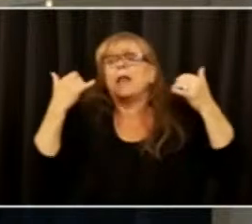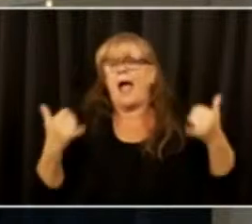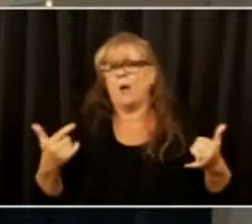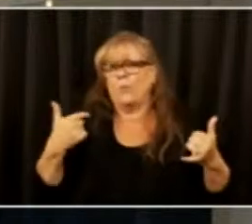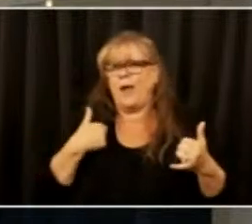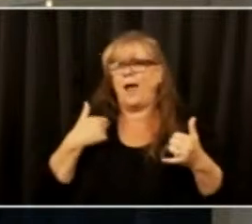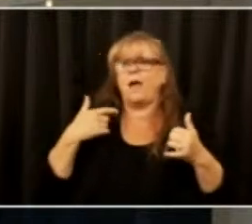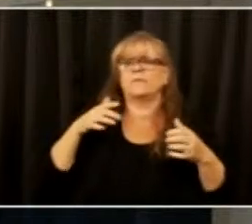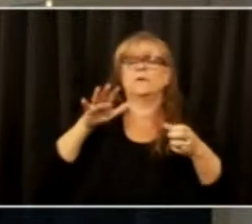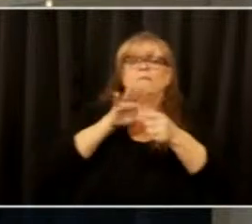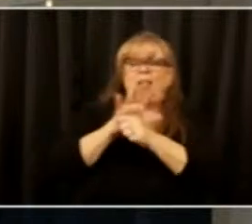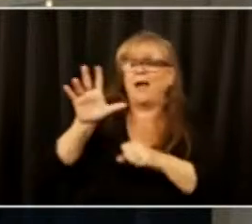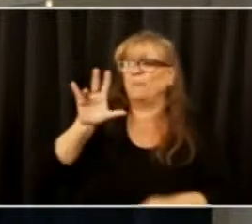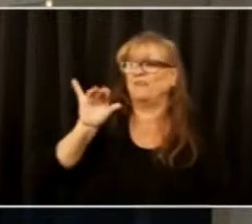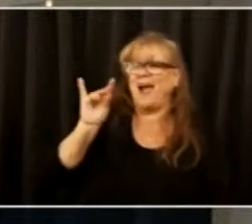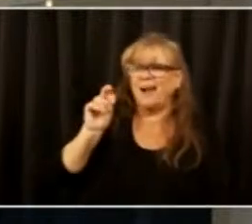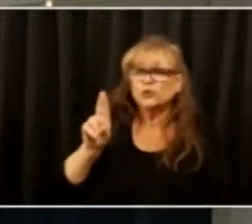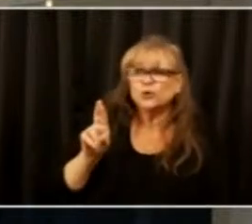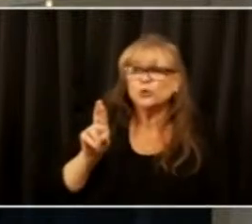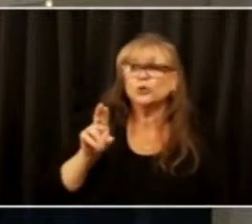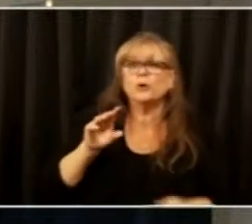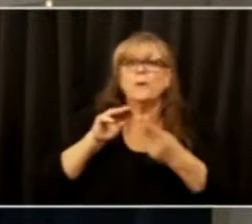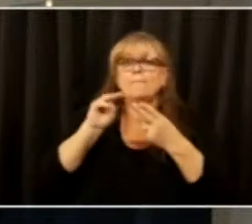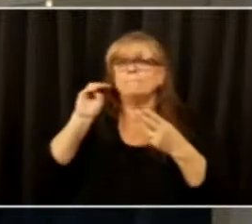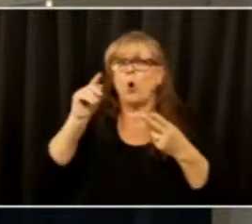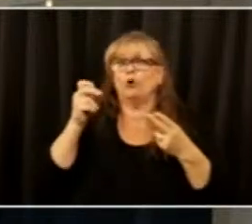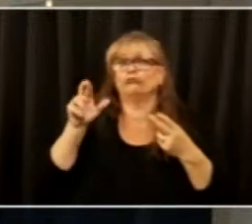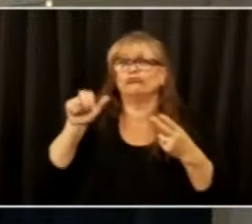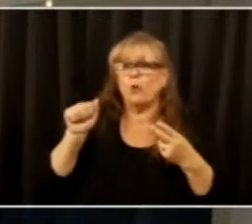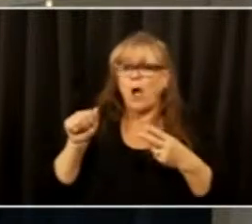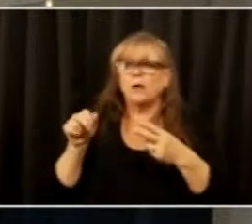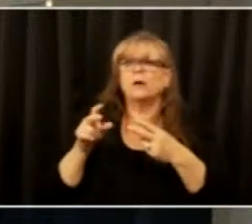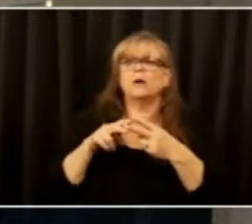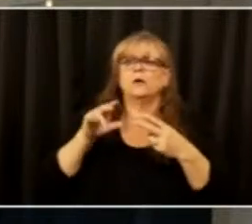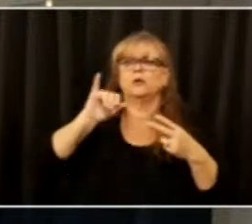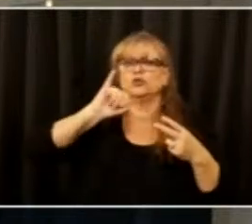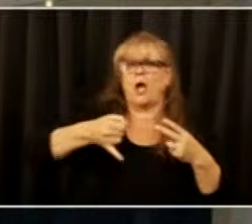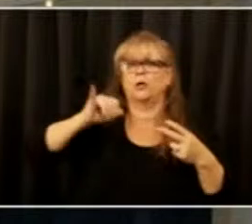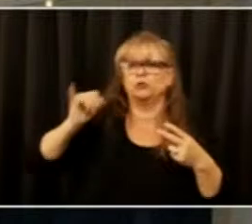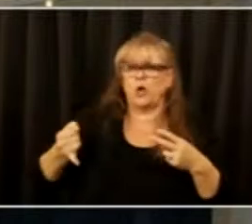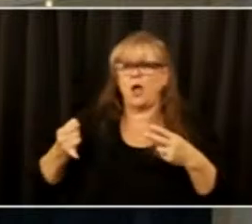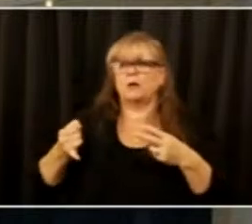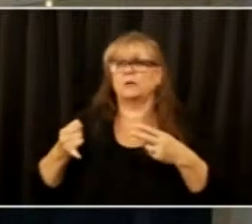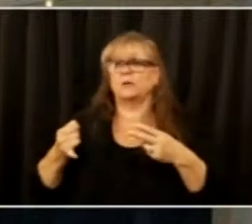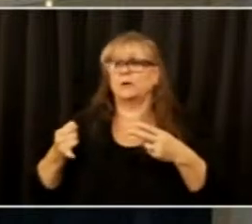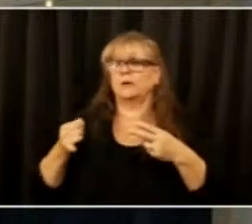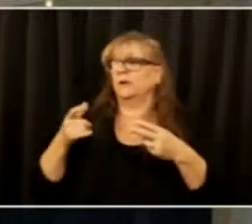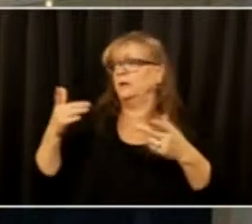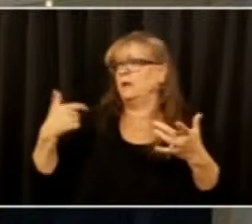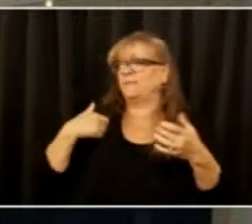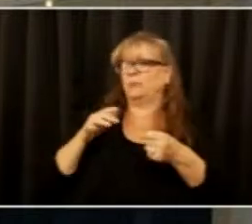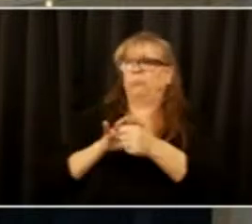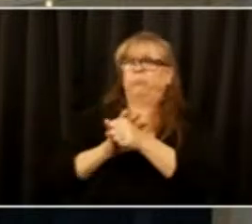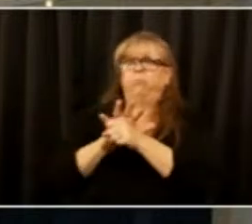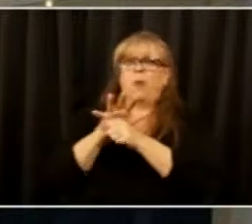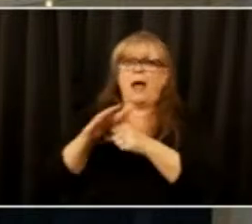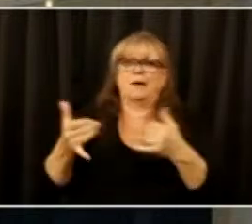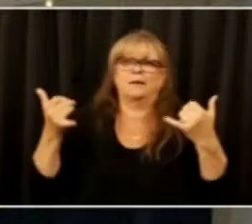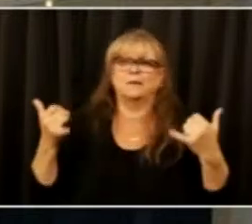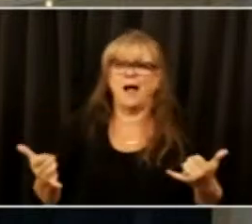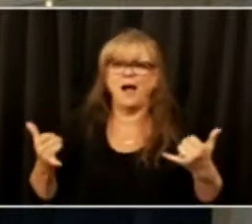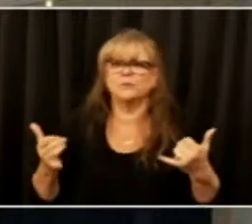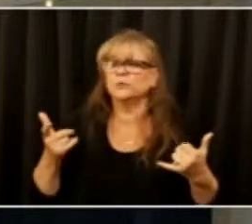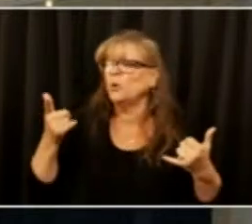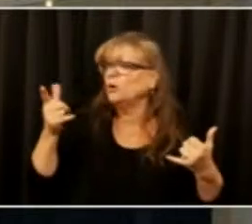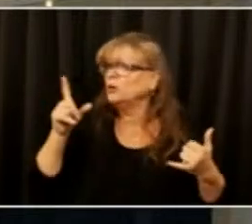Johnson & Johnson. And the priority is now making sure that everybody who wants it can get it, and we don't use any supply constraint